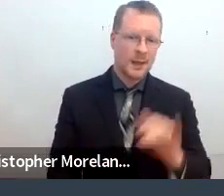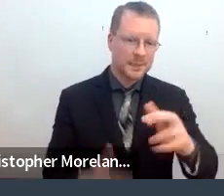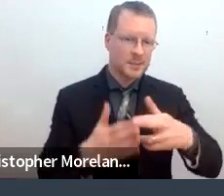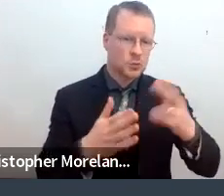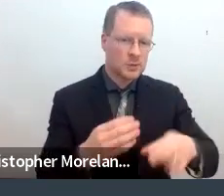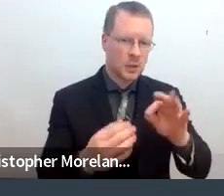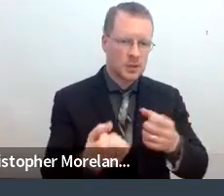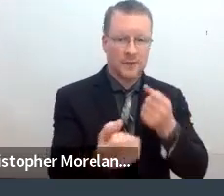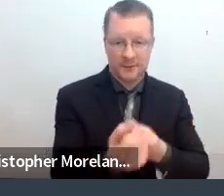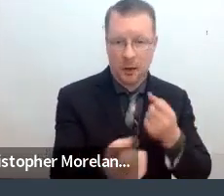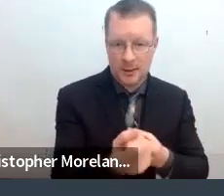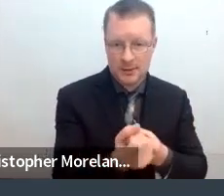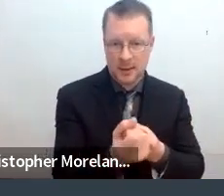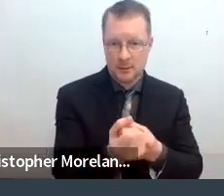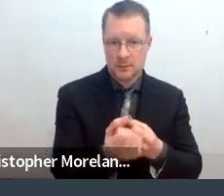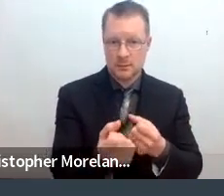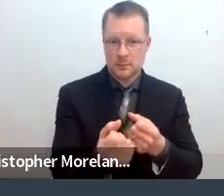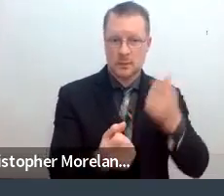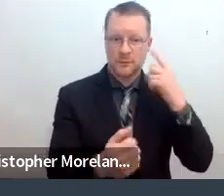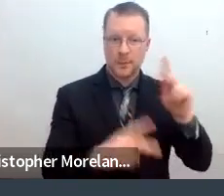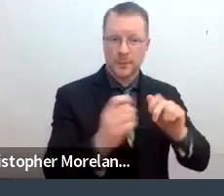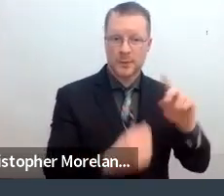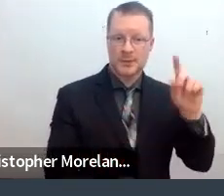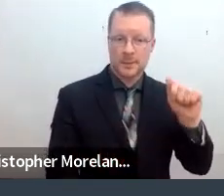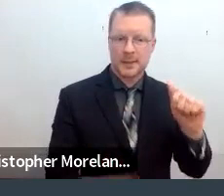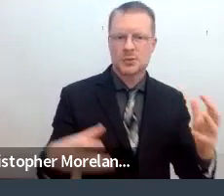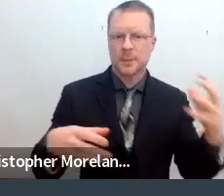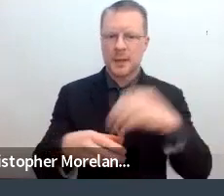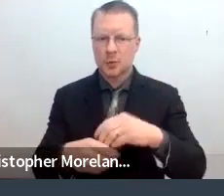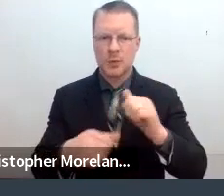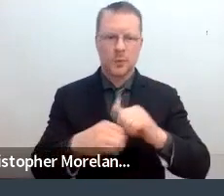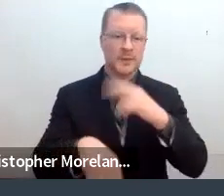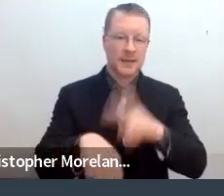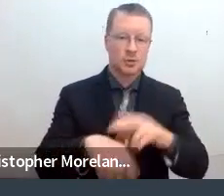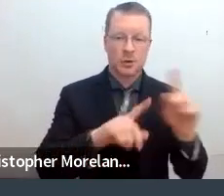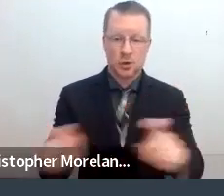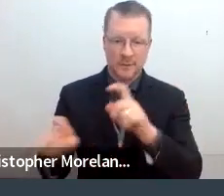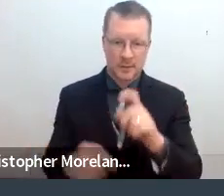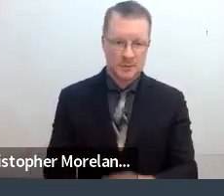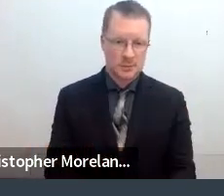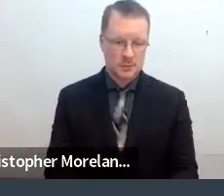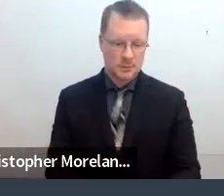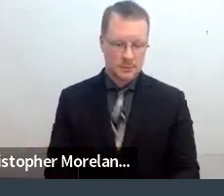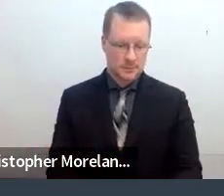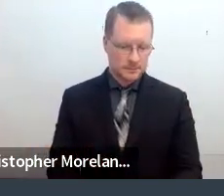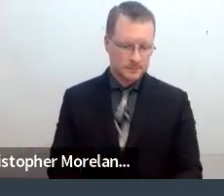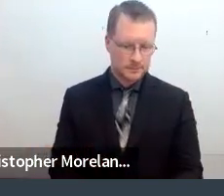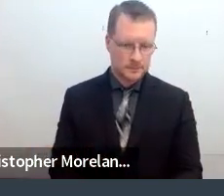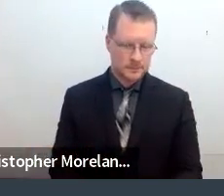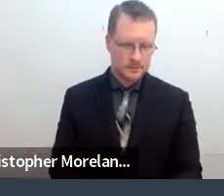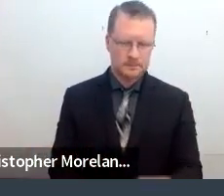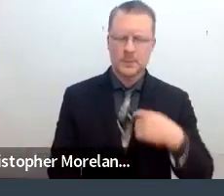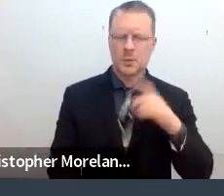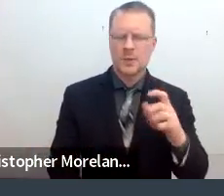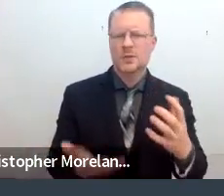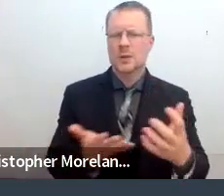it. And that's a result of advocacy for people with disabilities to be included within the national survey.